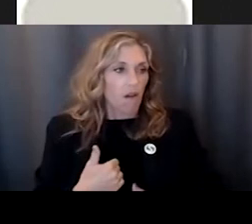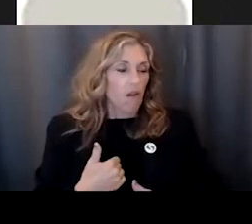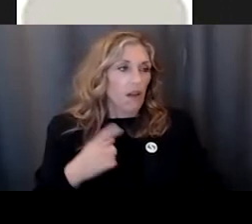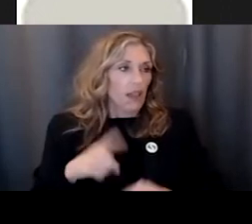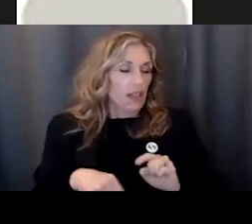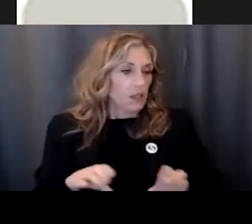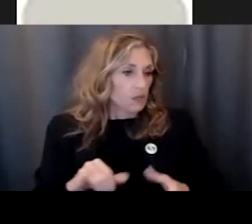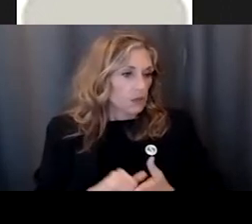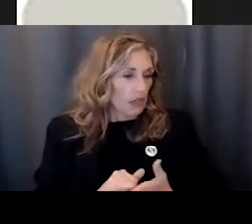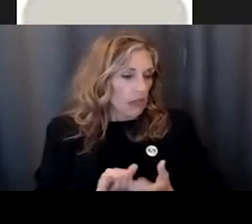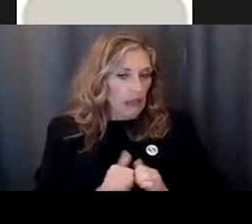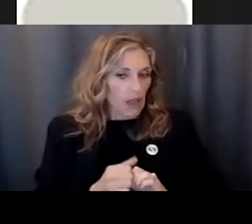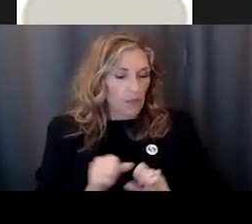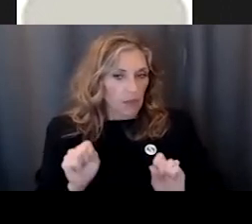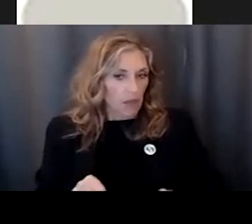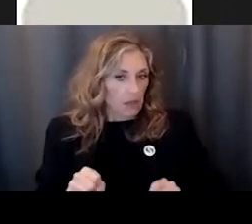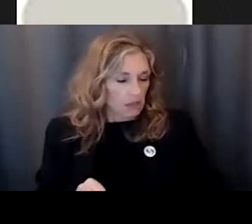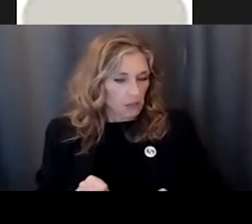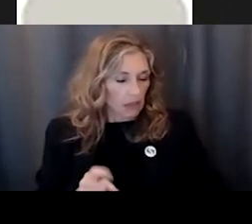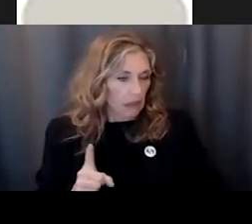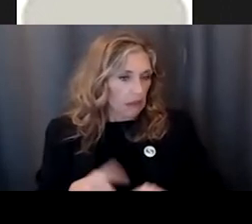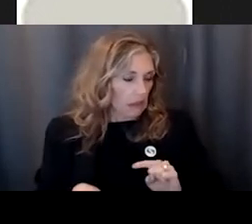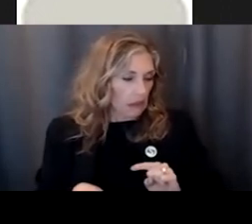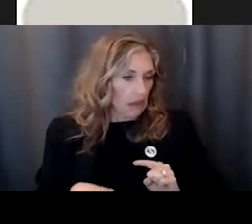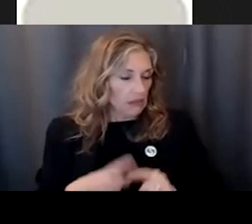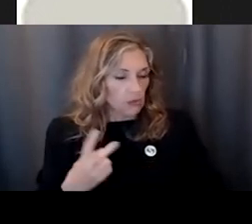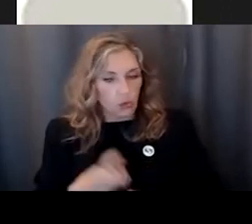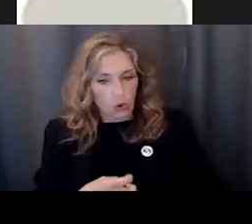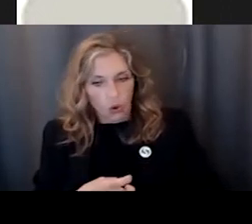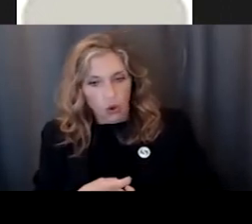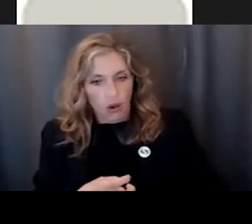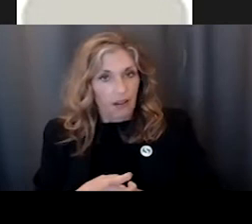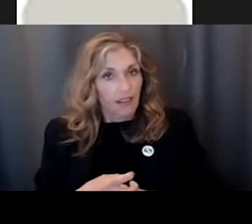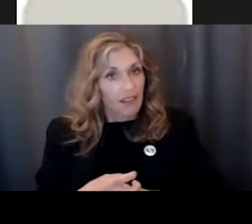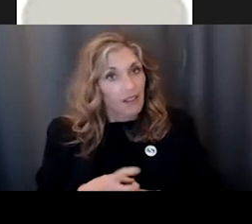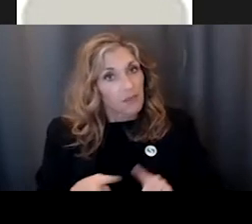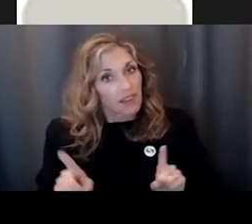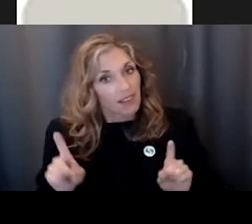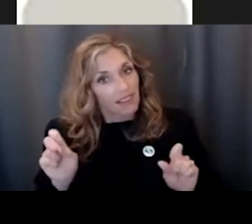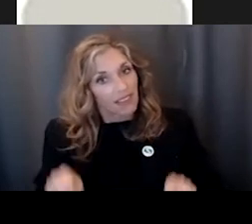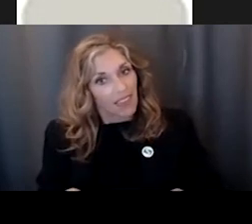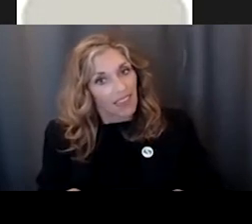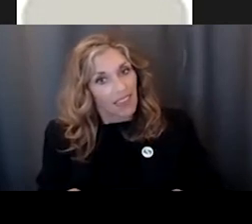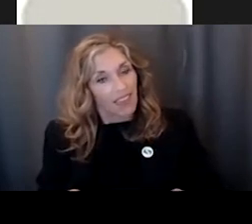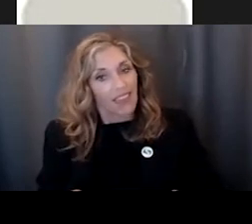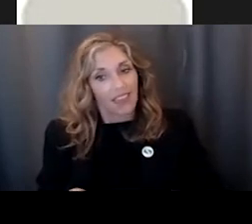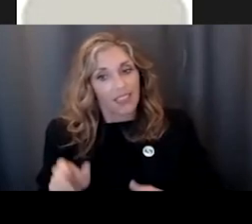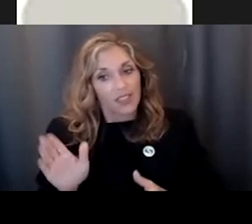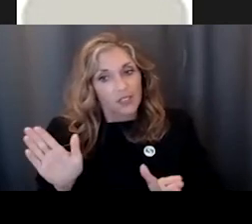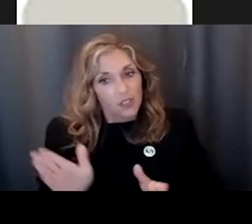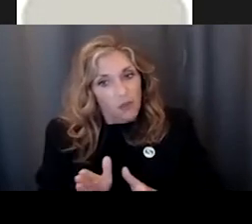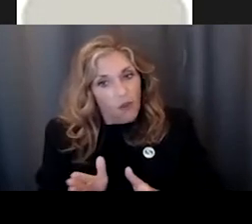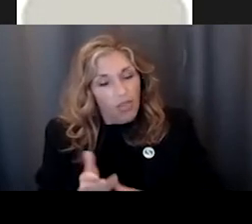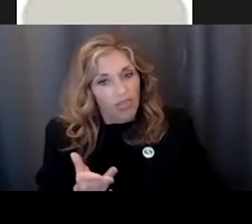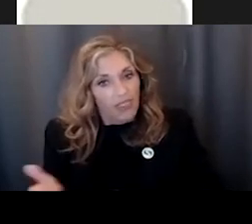do it? But just reminding us that it can be those small things. And